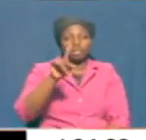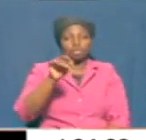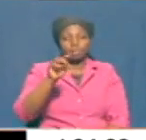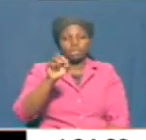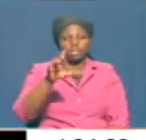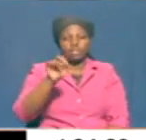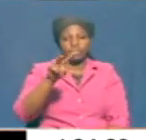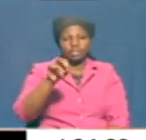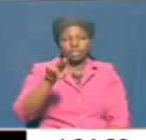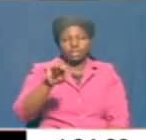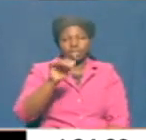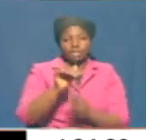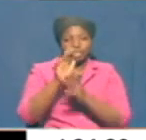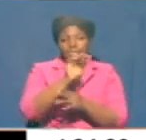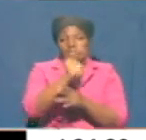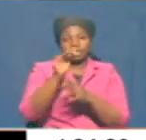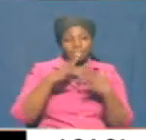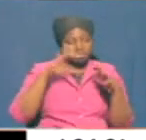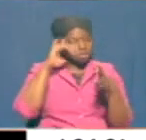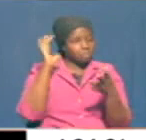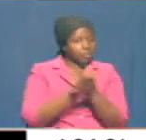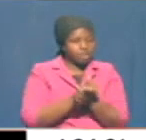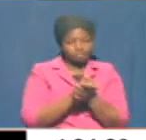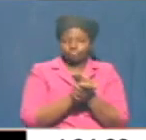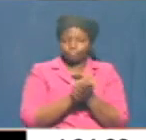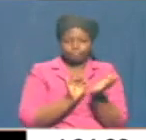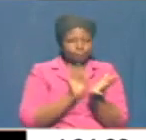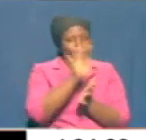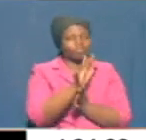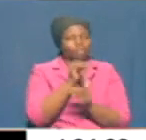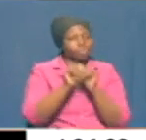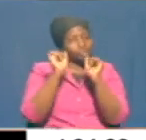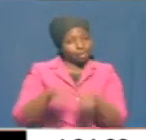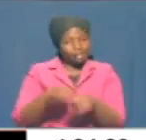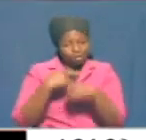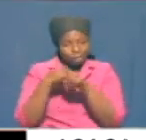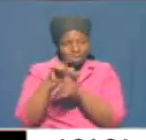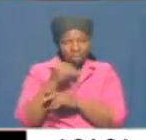to disengage from such beliefs that would put them at risk of contracting the virus.